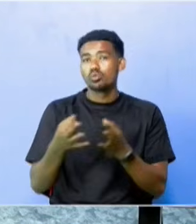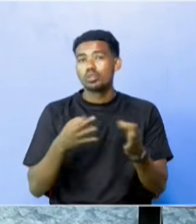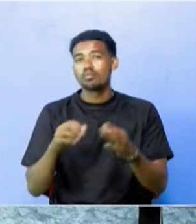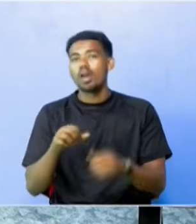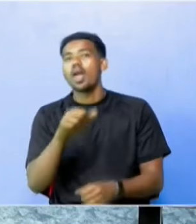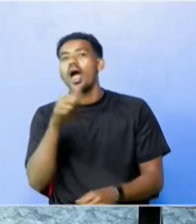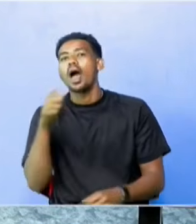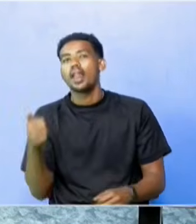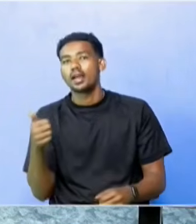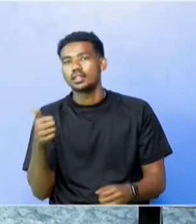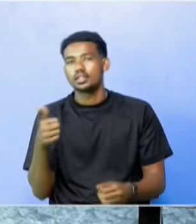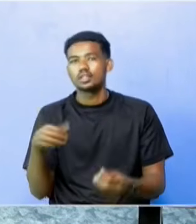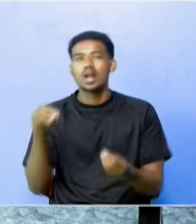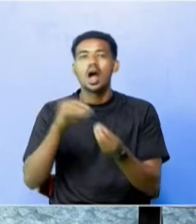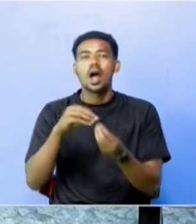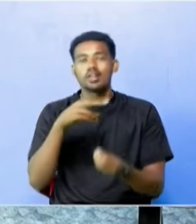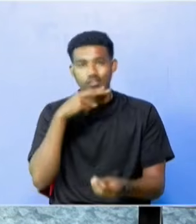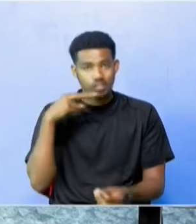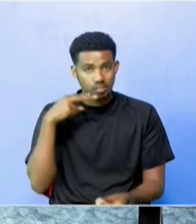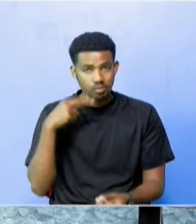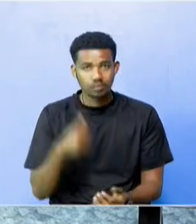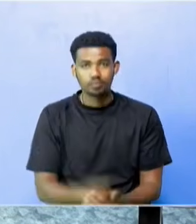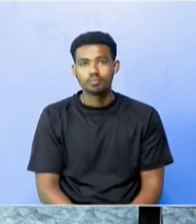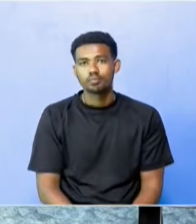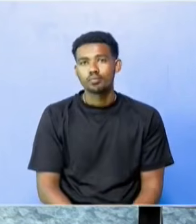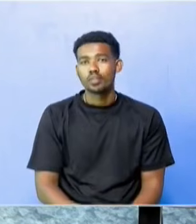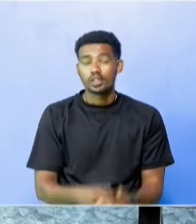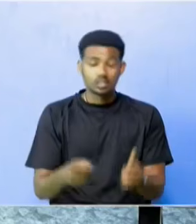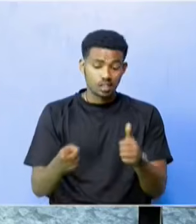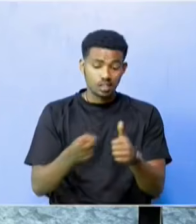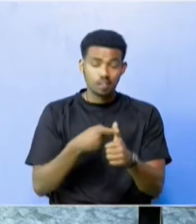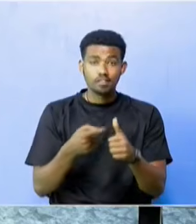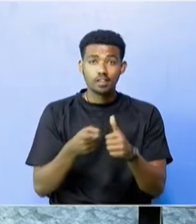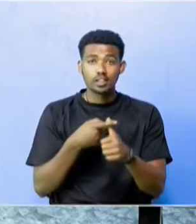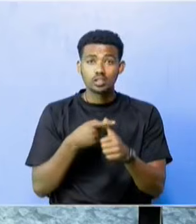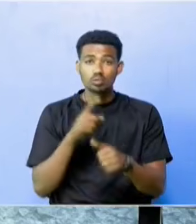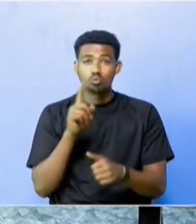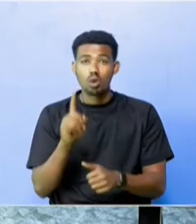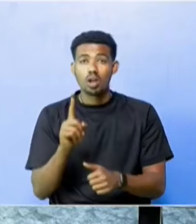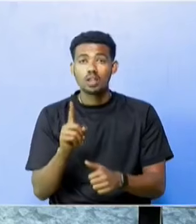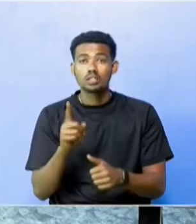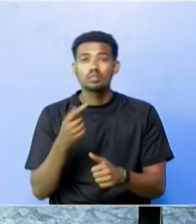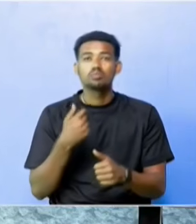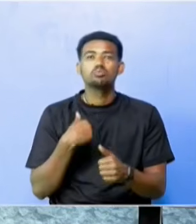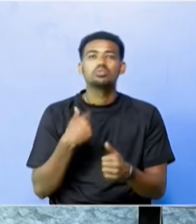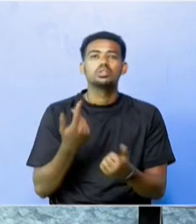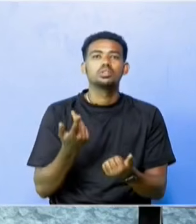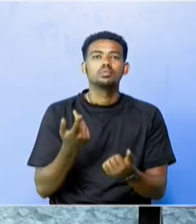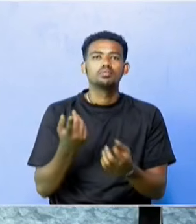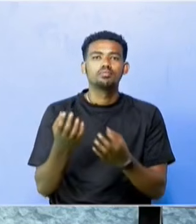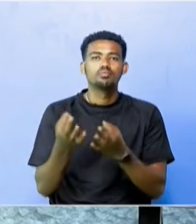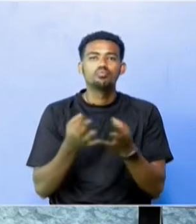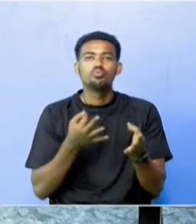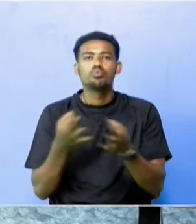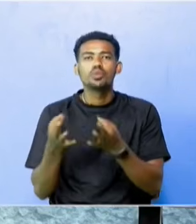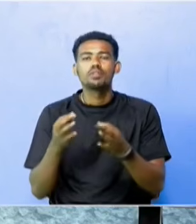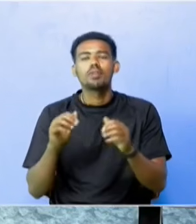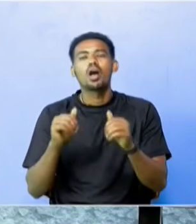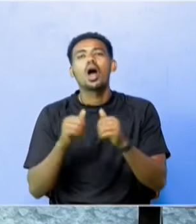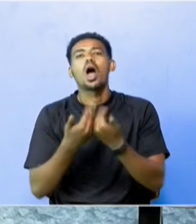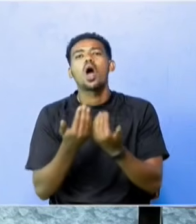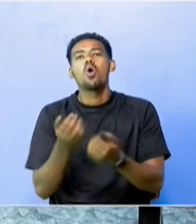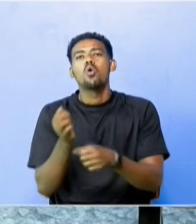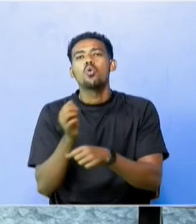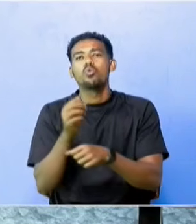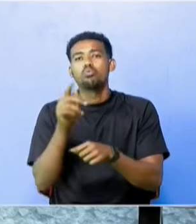another adverb, yes? On the first one, we were what? Modifying the verb, how a person